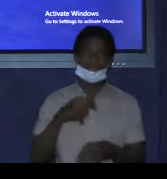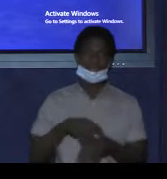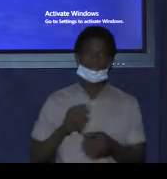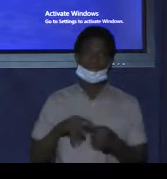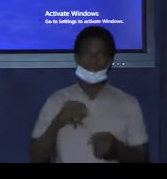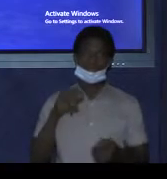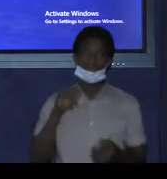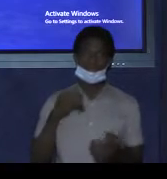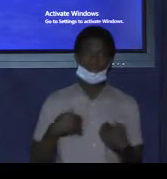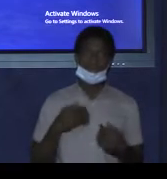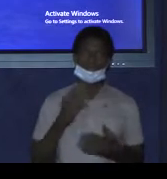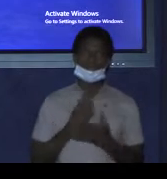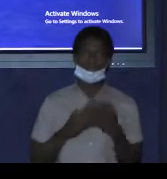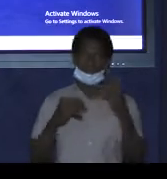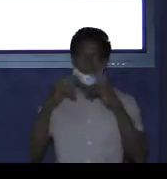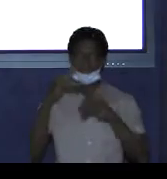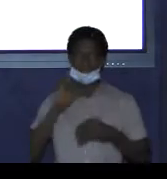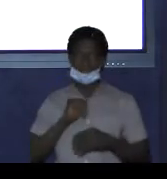is time to have some fun.